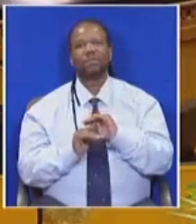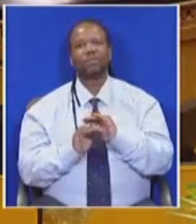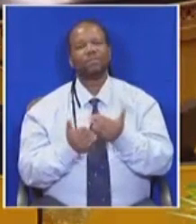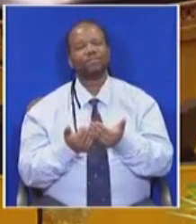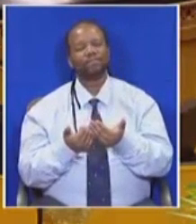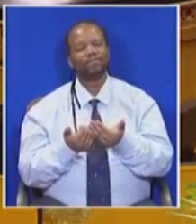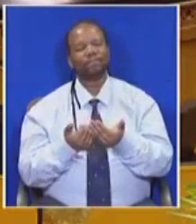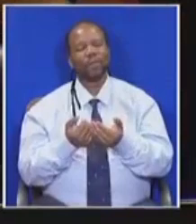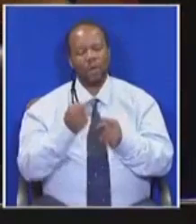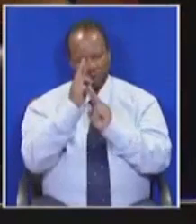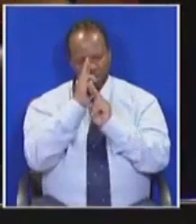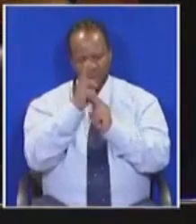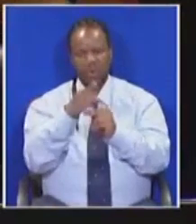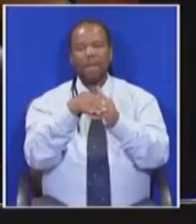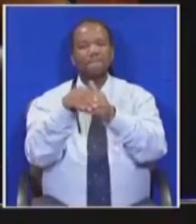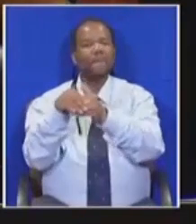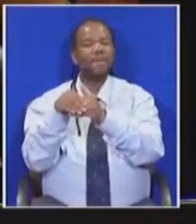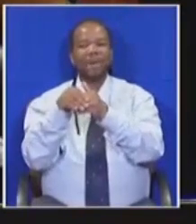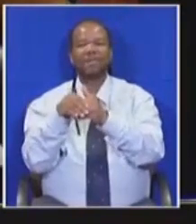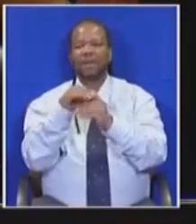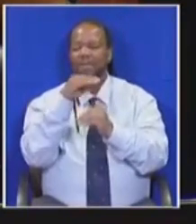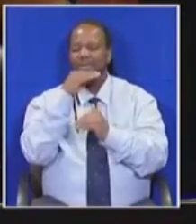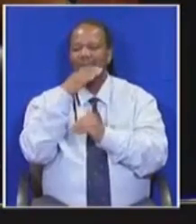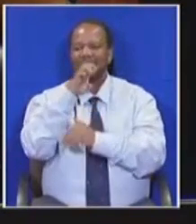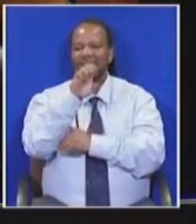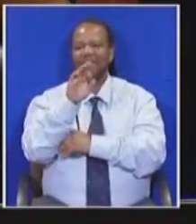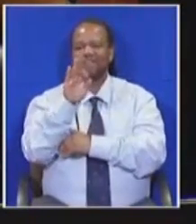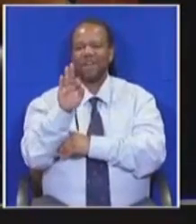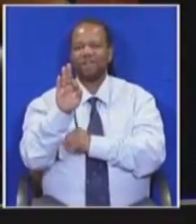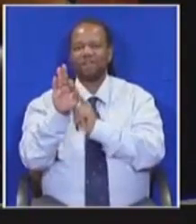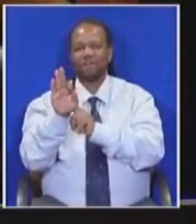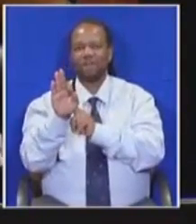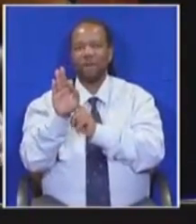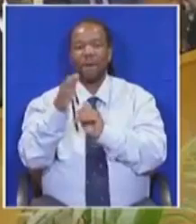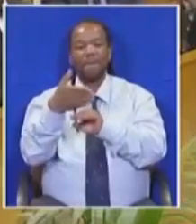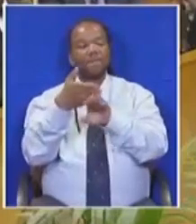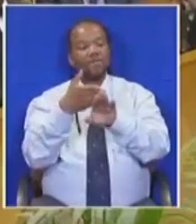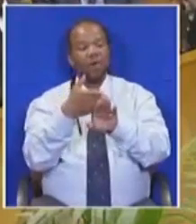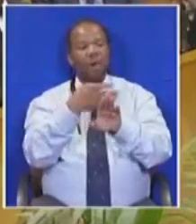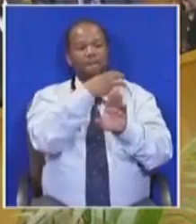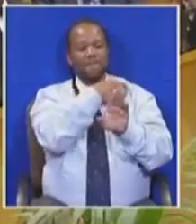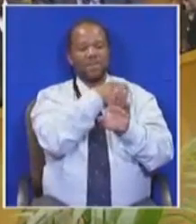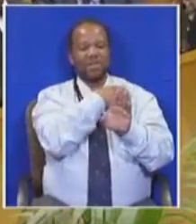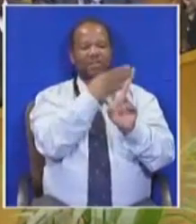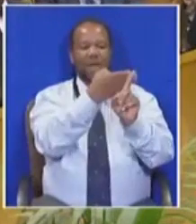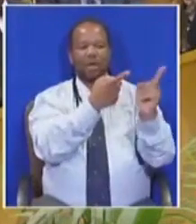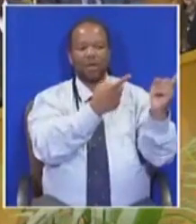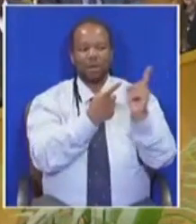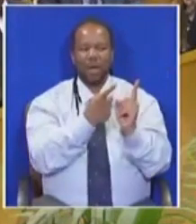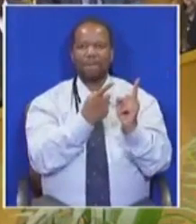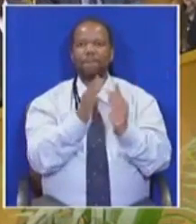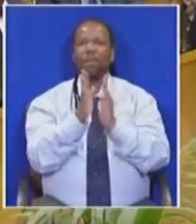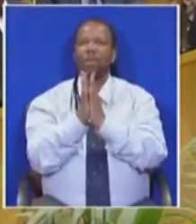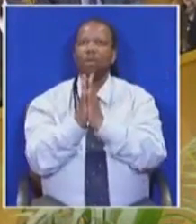Honorable members of the EFF, before I call upon the minister, I want to know whether you